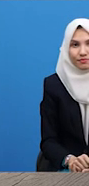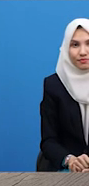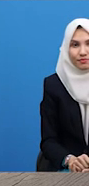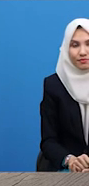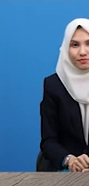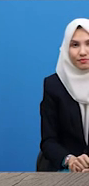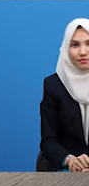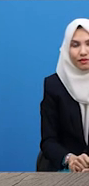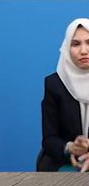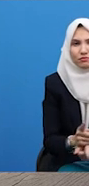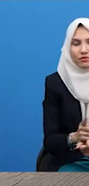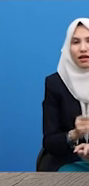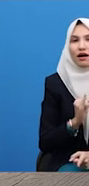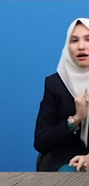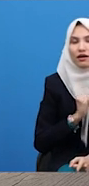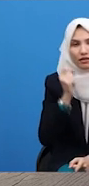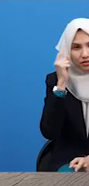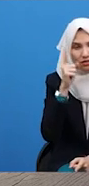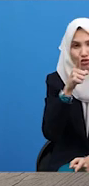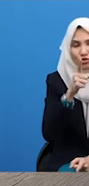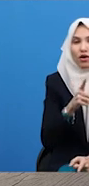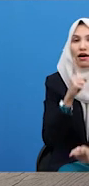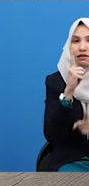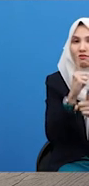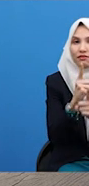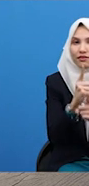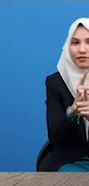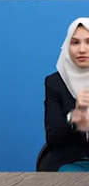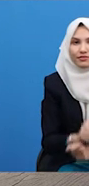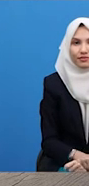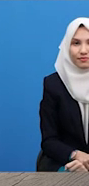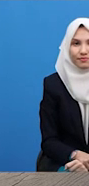Actually, I think you are right.